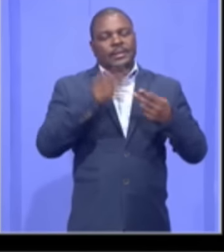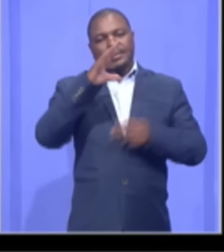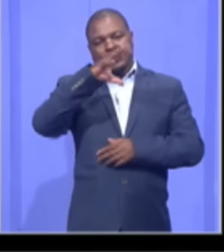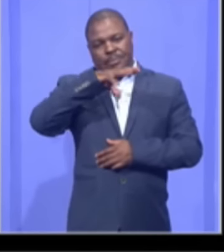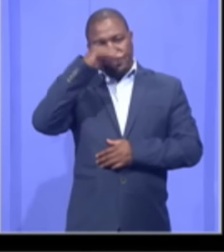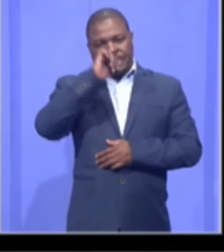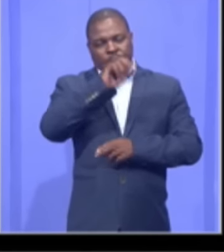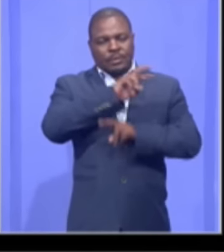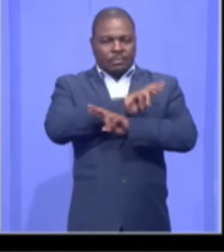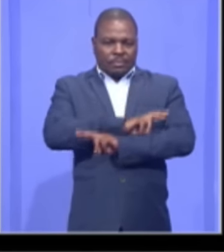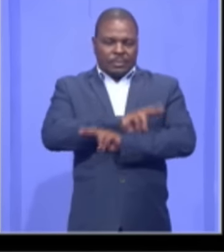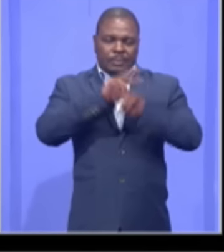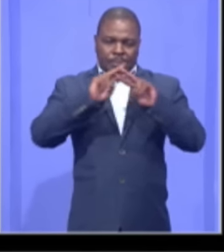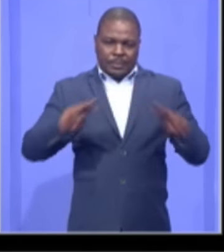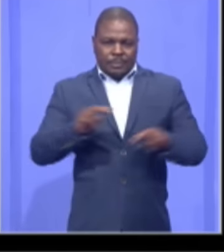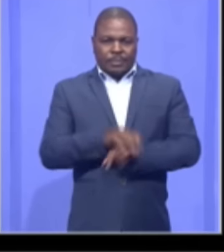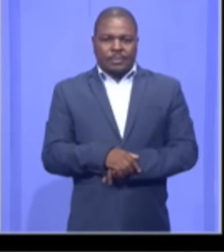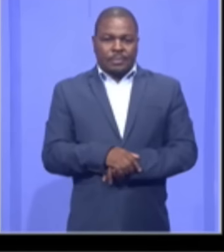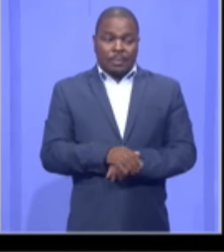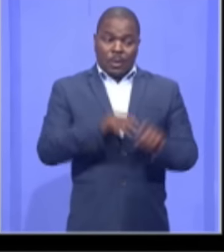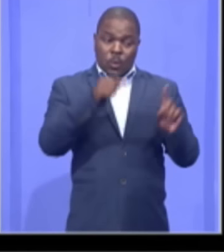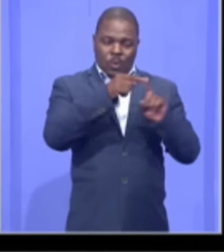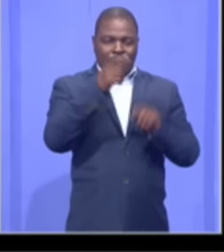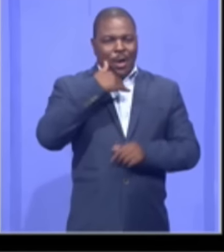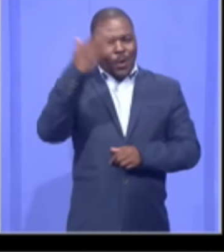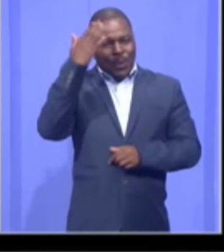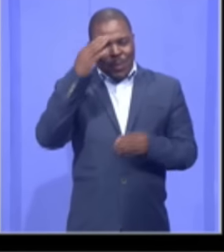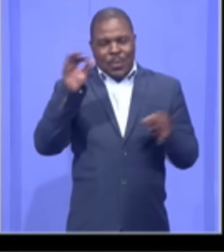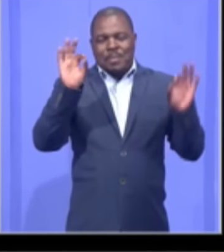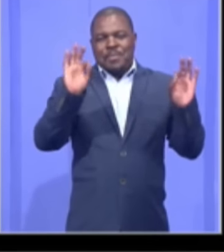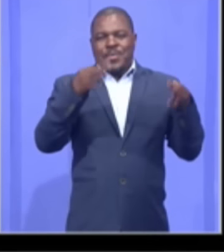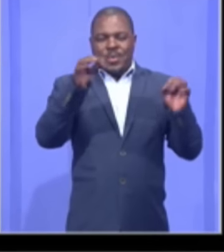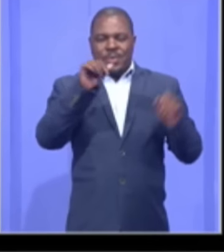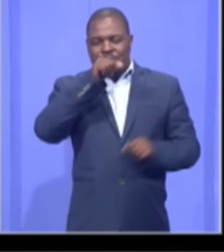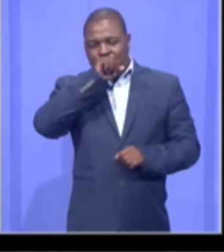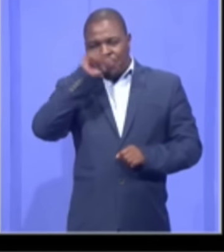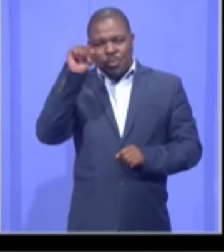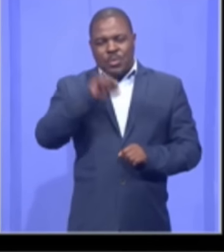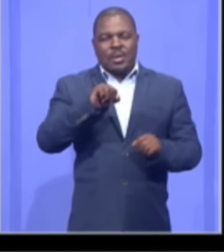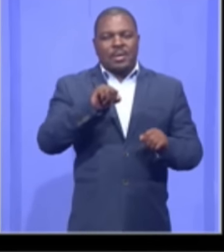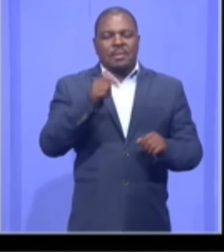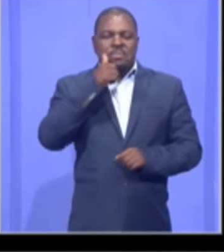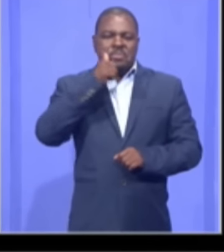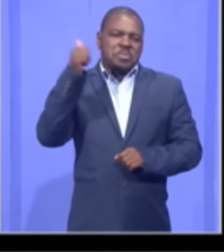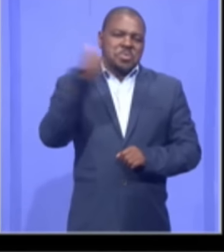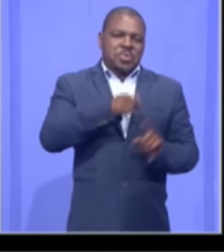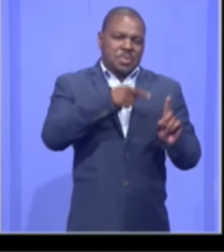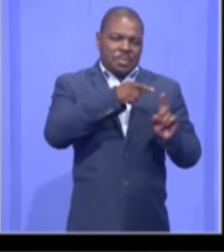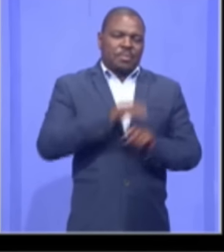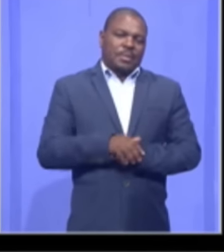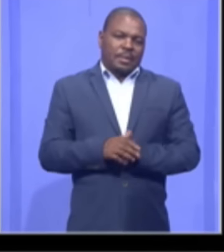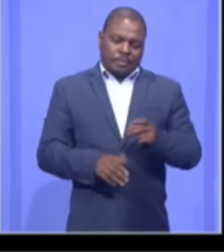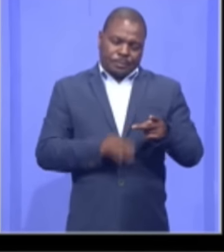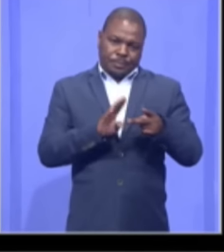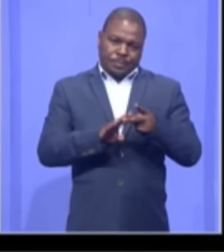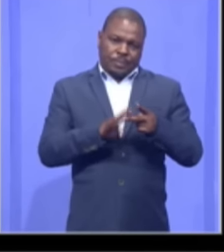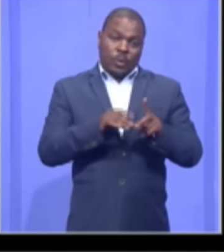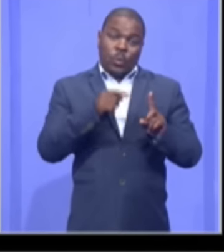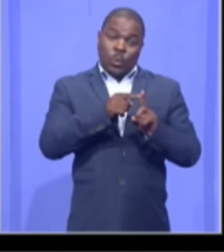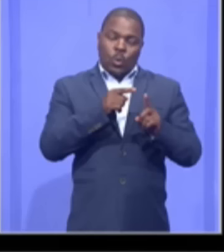ka khotso. Nna Doc Shebeleza ke mo itse ka mmino wa ge o monate so and then le ka go